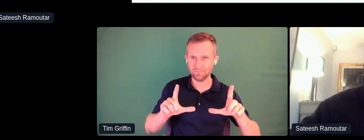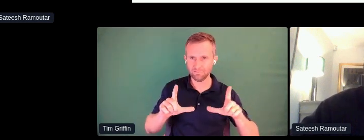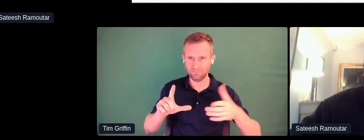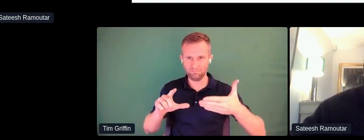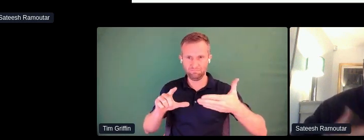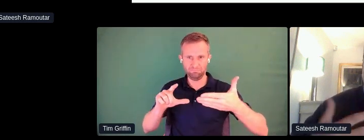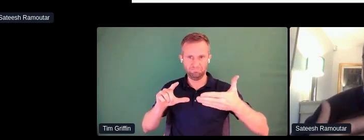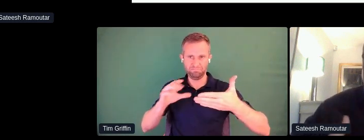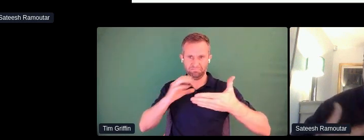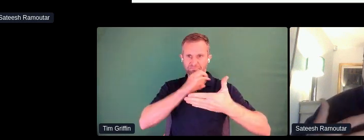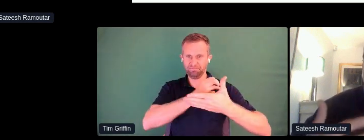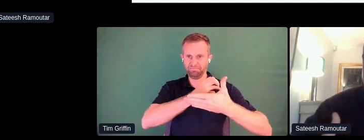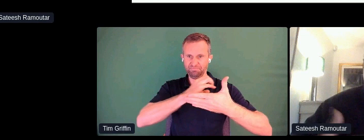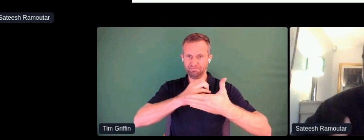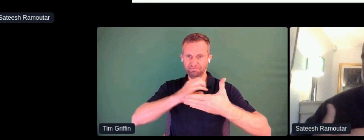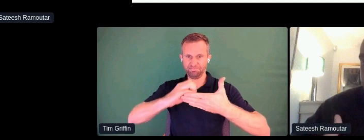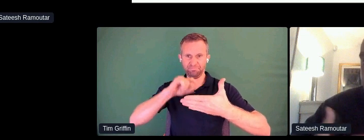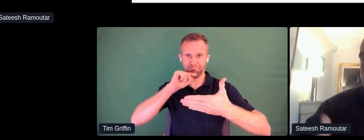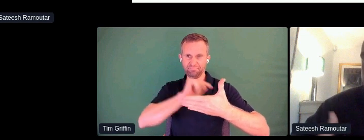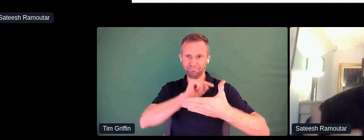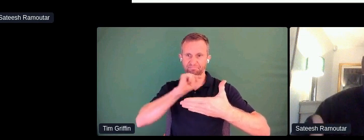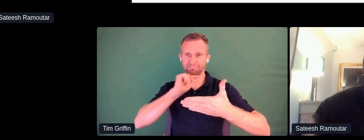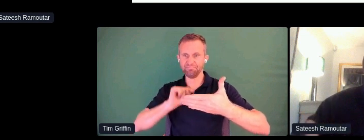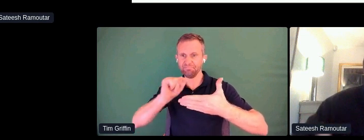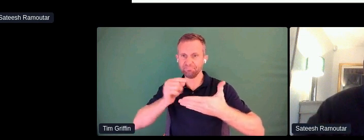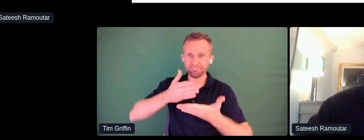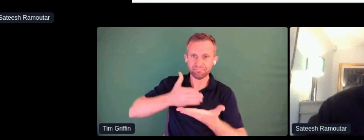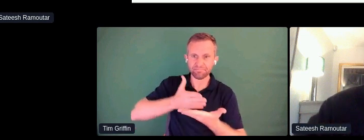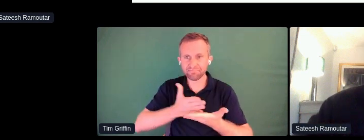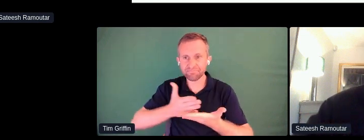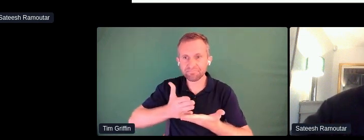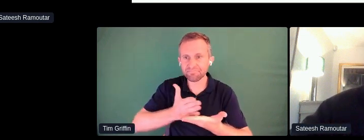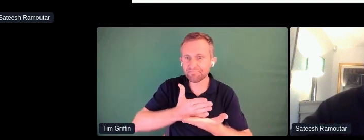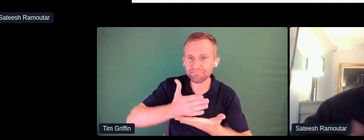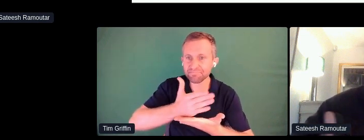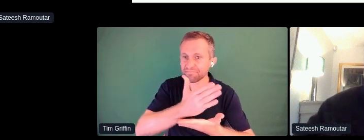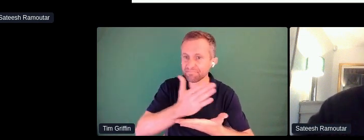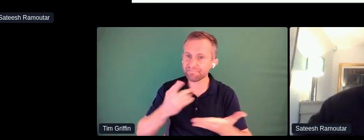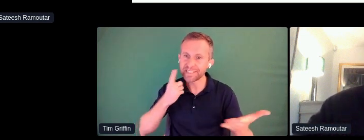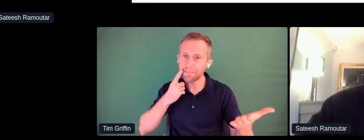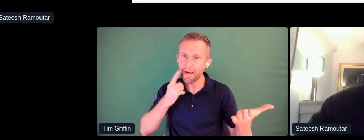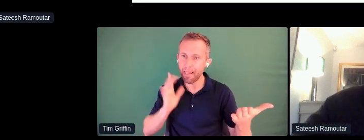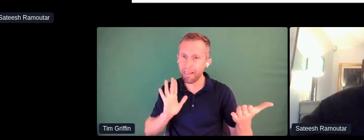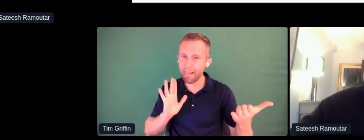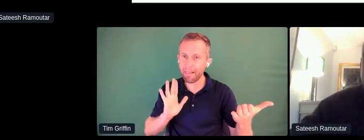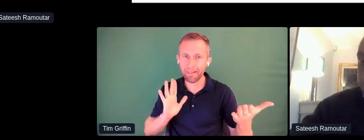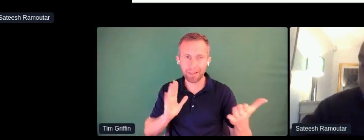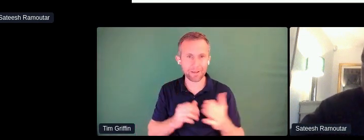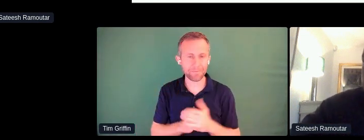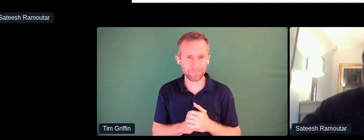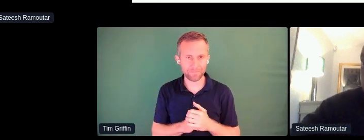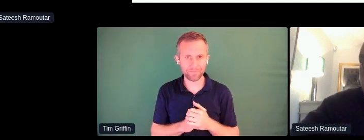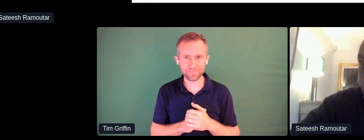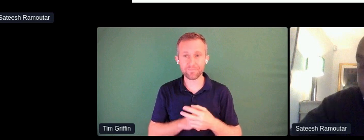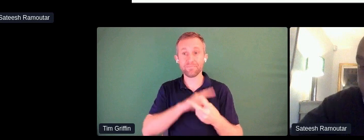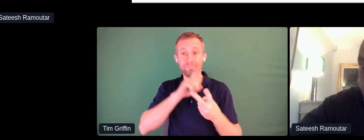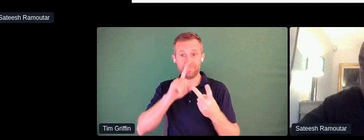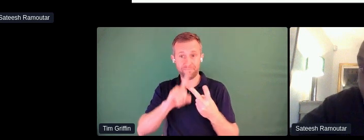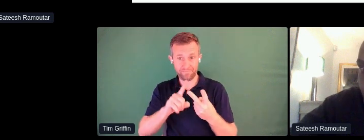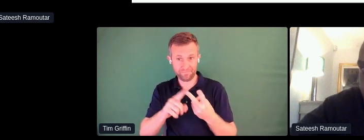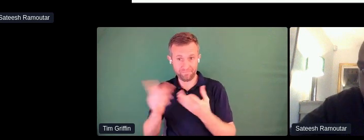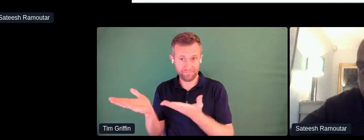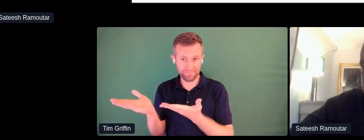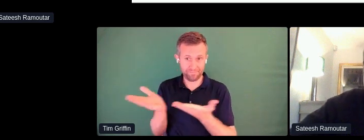text that he could start to get used to and experience certain things from being online, which was great. The second thing I got him was